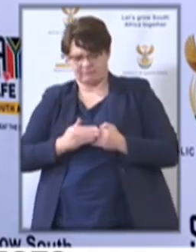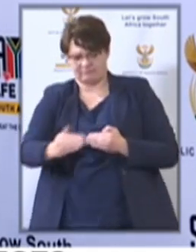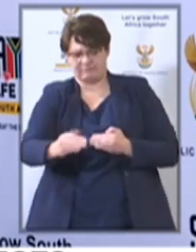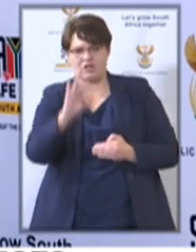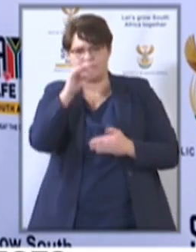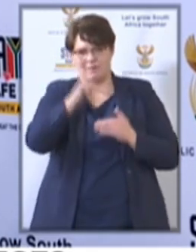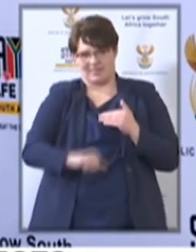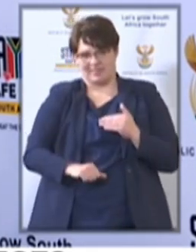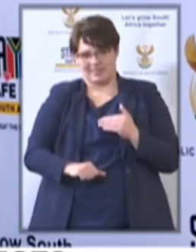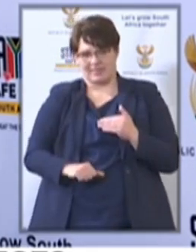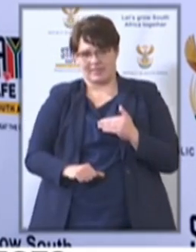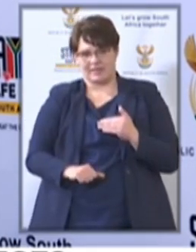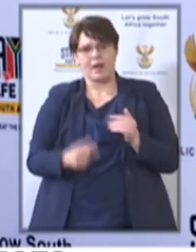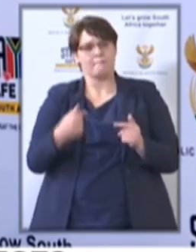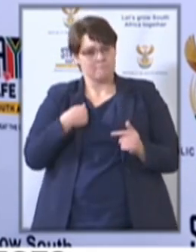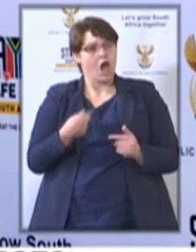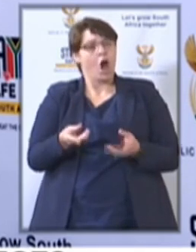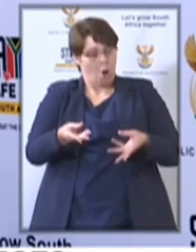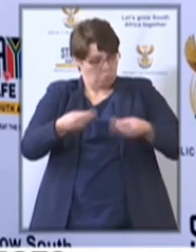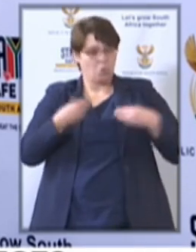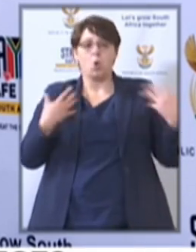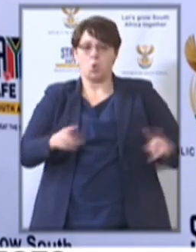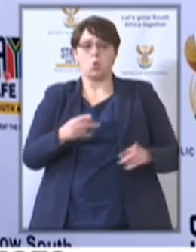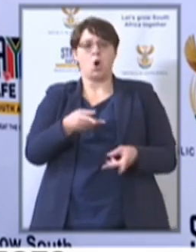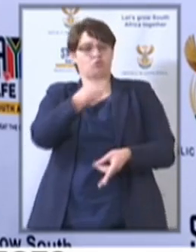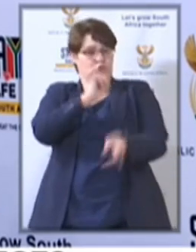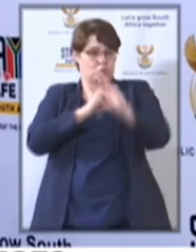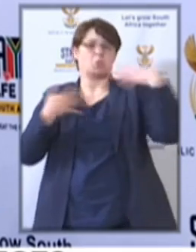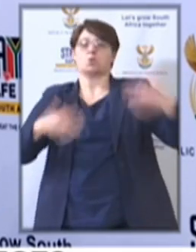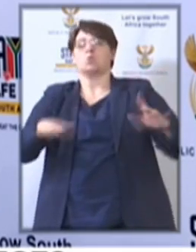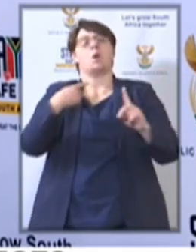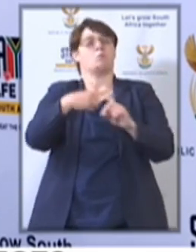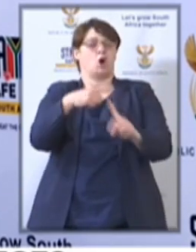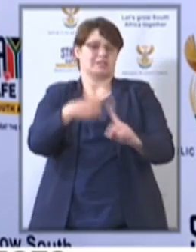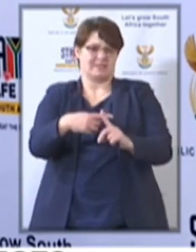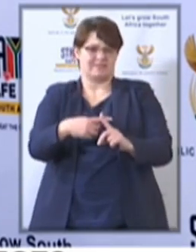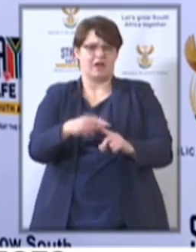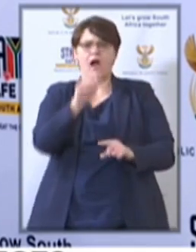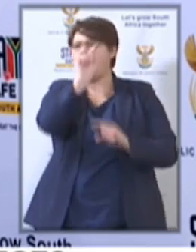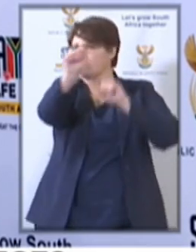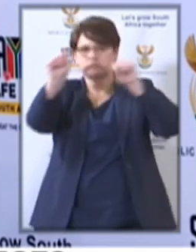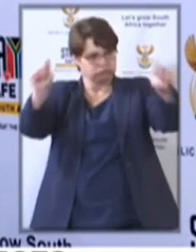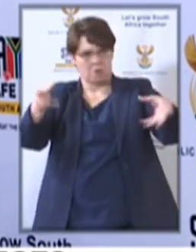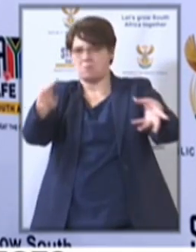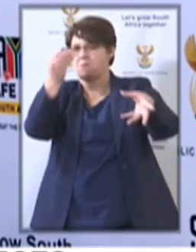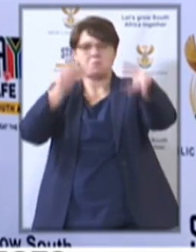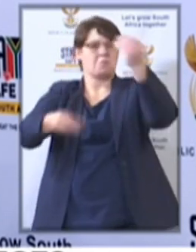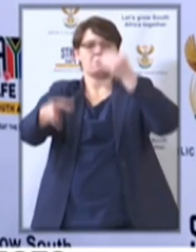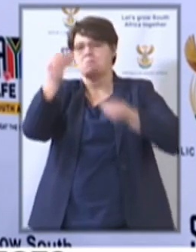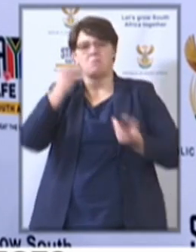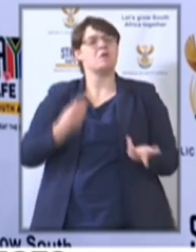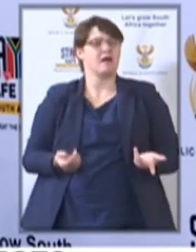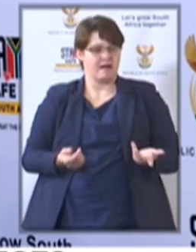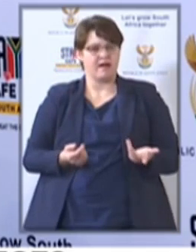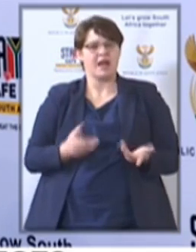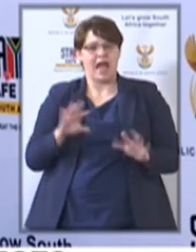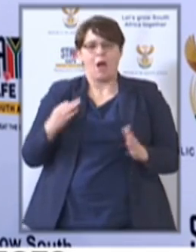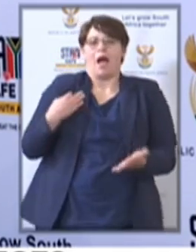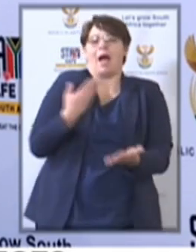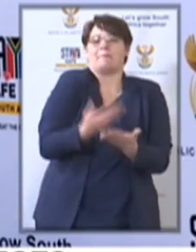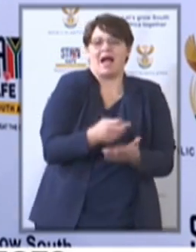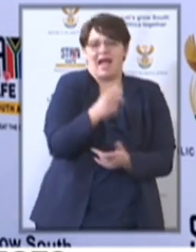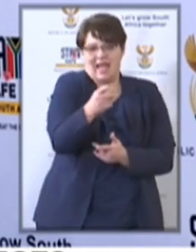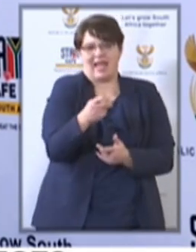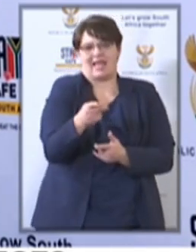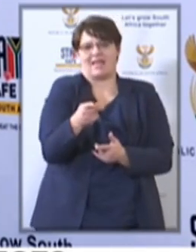have already been receiving very positive response from many of our institutions on the take-up and application of